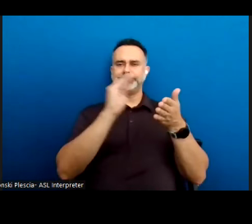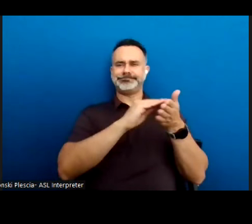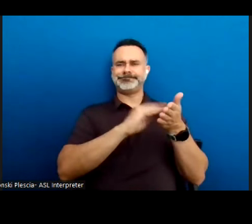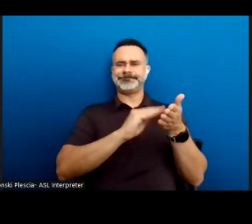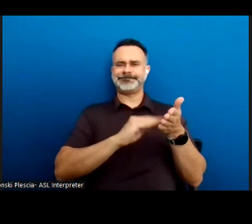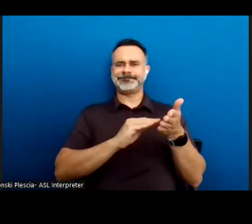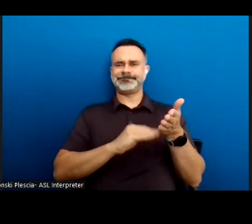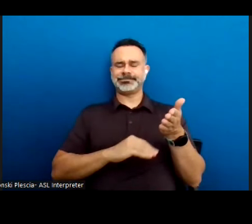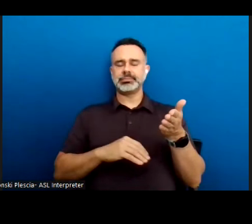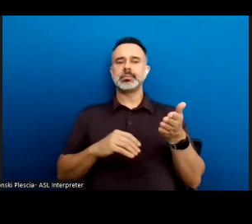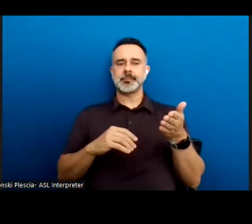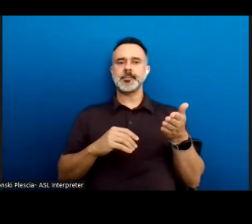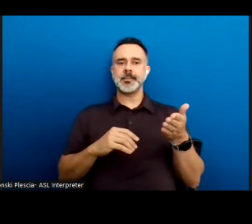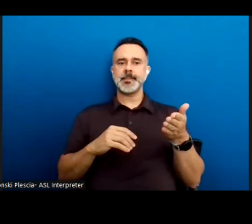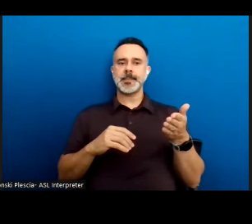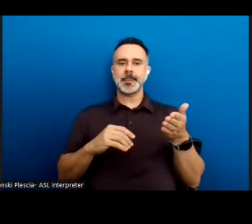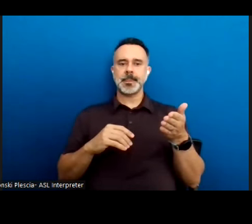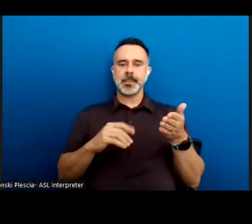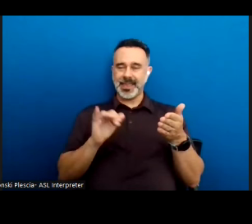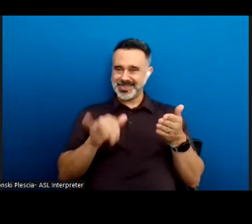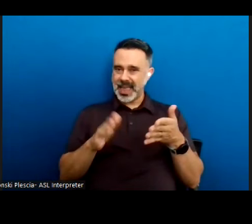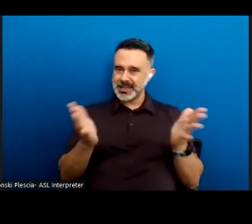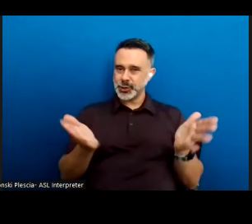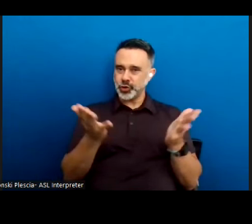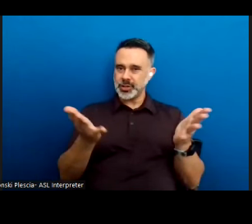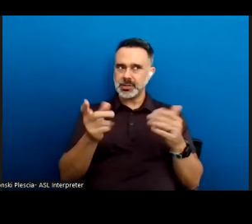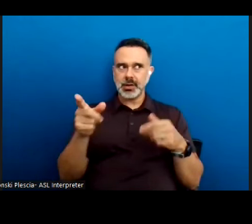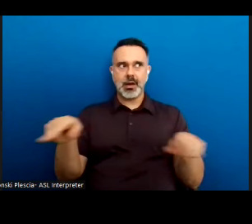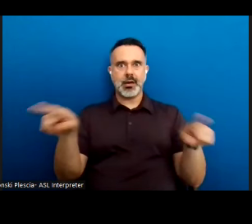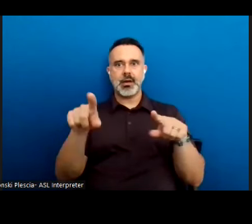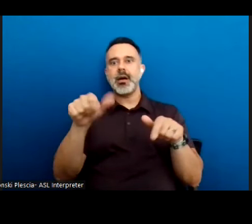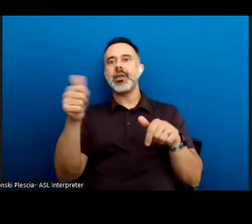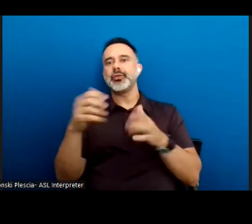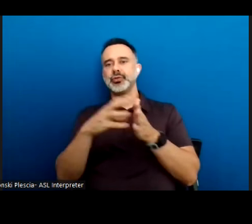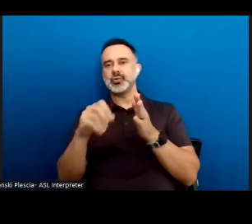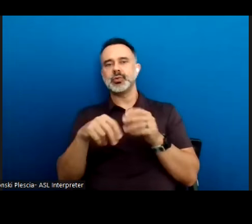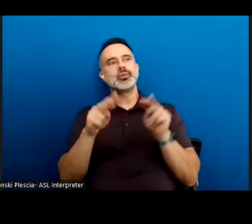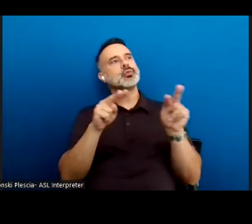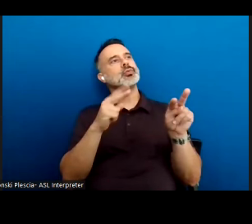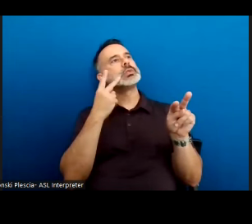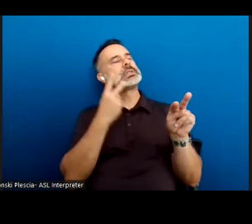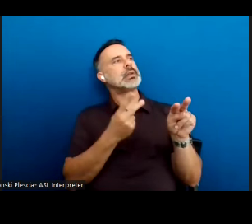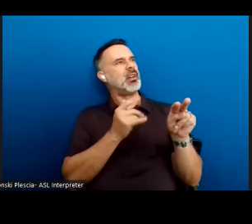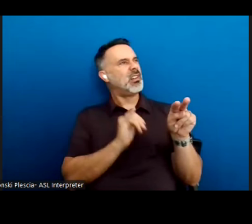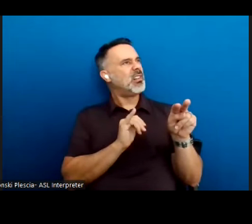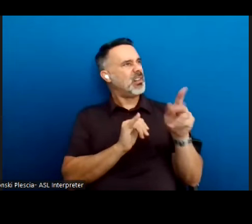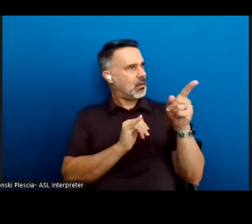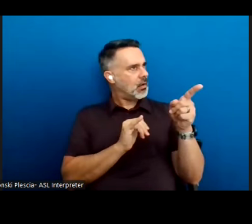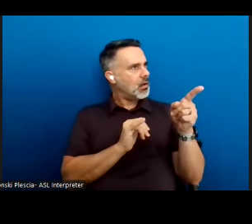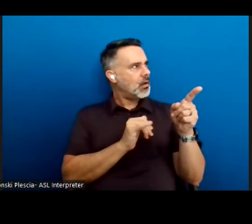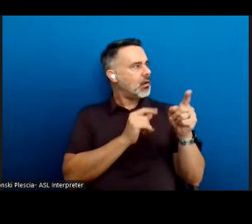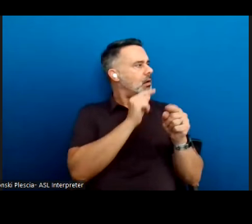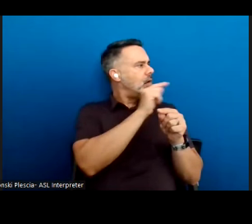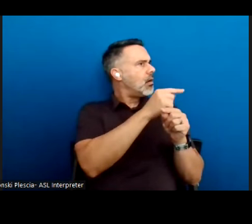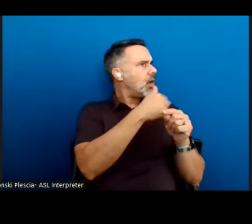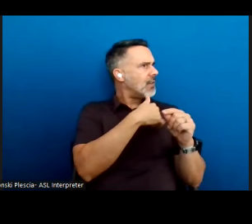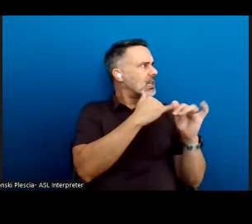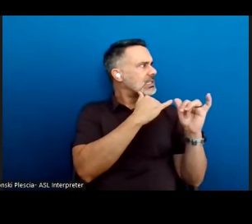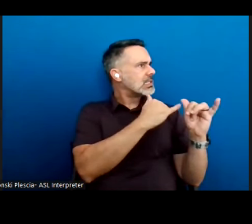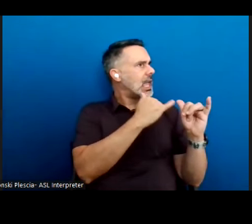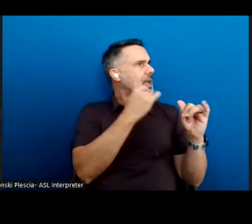And it really is encouraging to other students when they see that other people have the same thoughts. And so we'll make